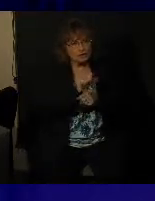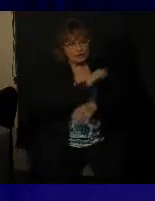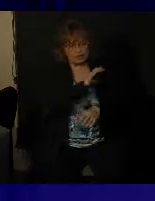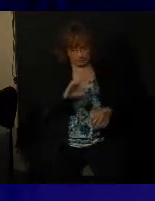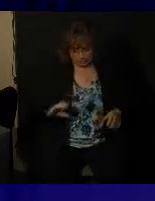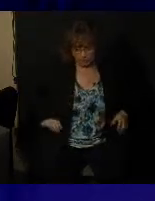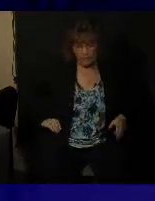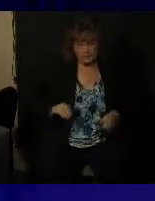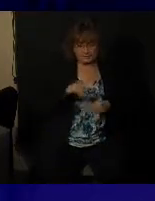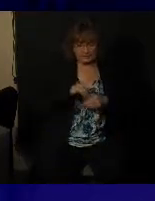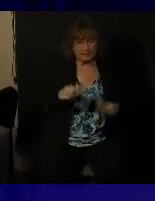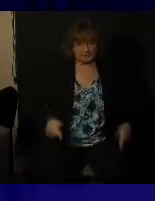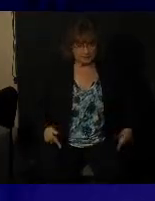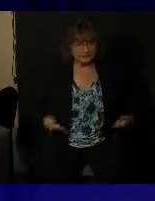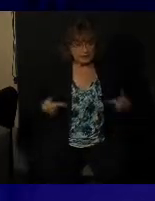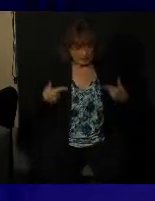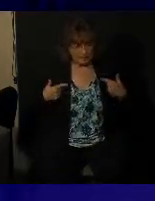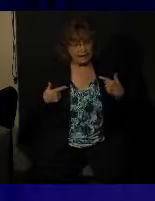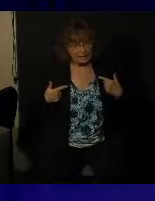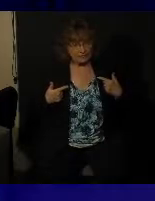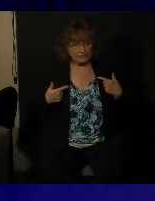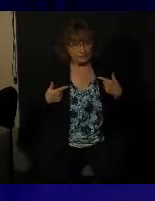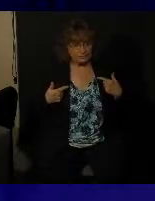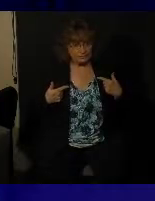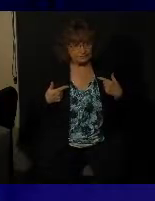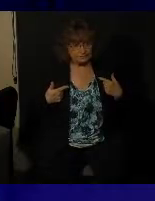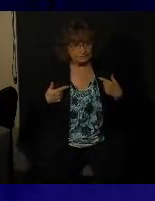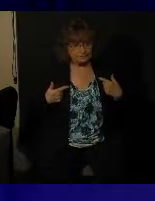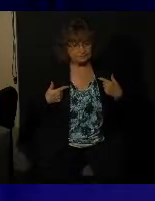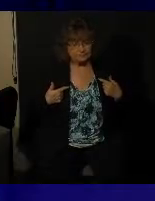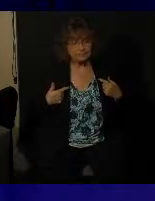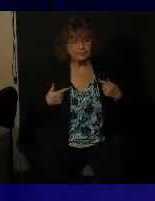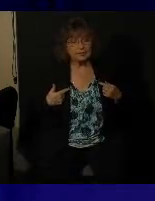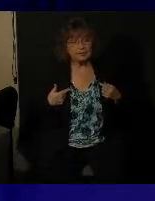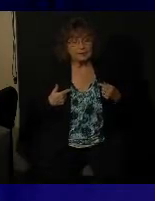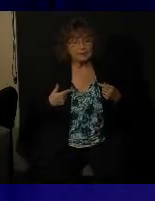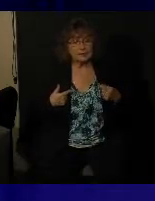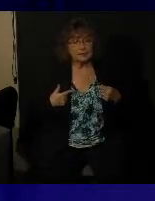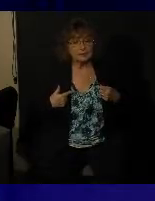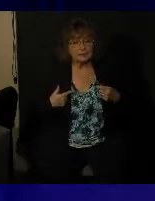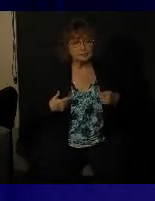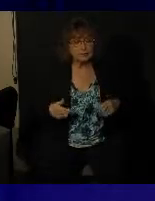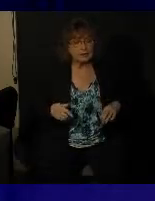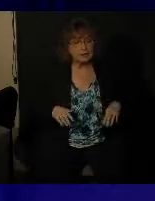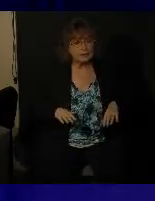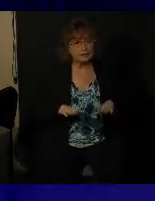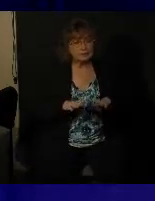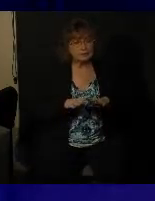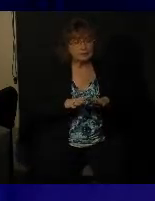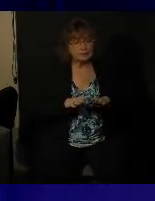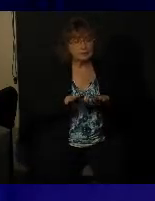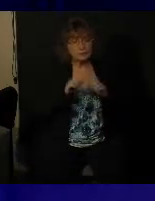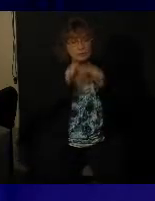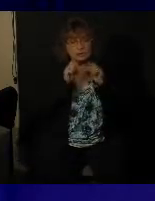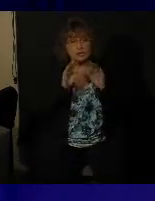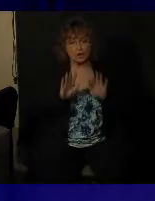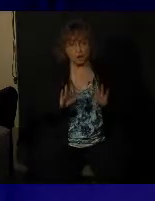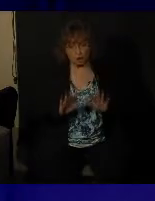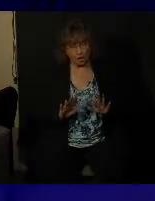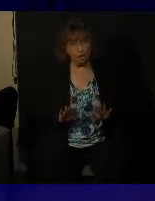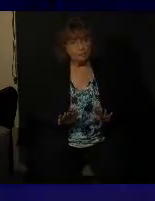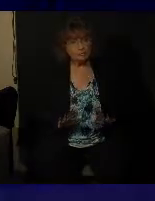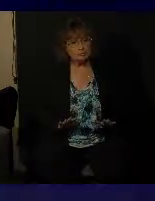other students there that were almost done with the program and that I could see that, like, what was going on in their life,